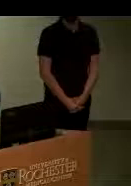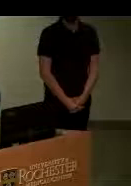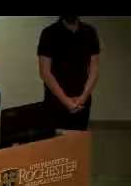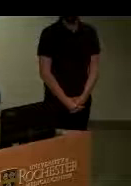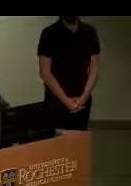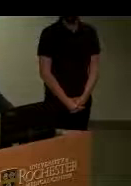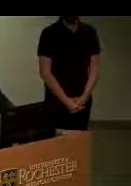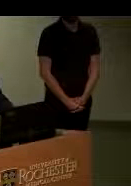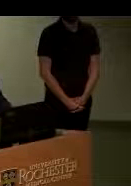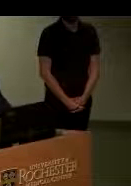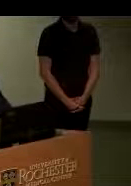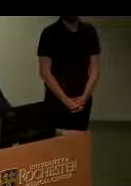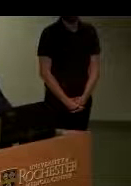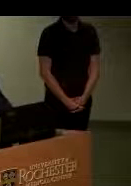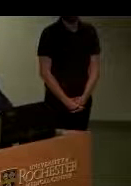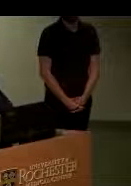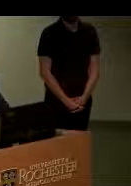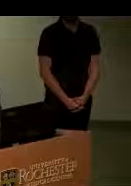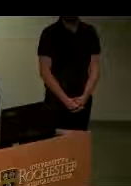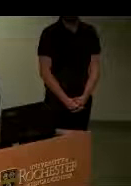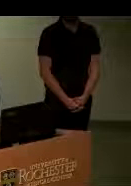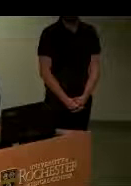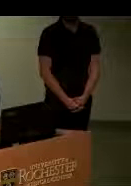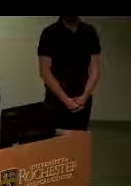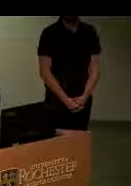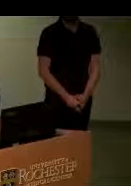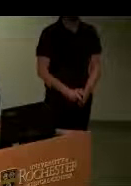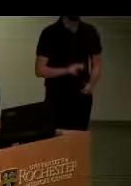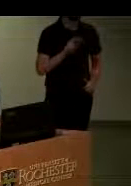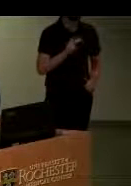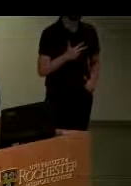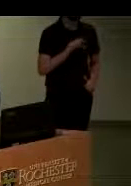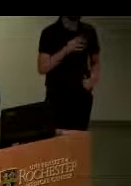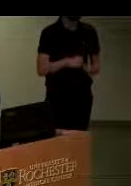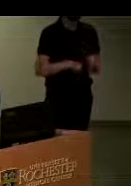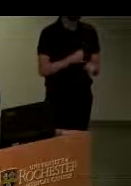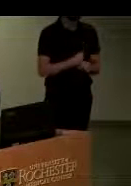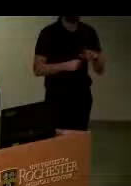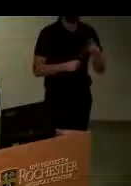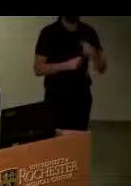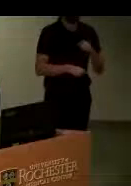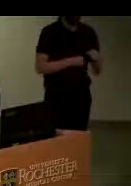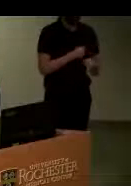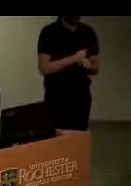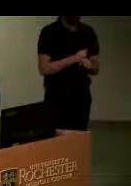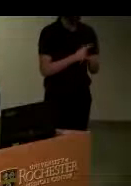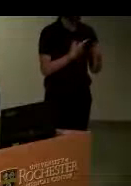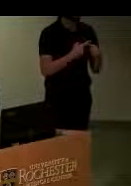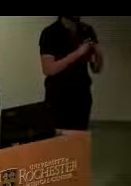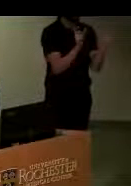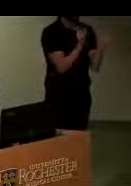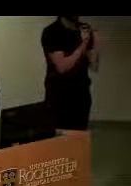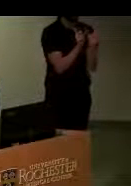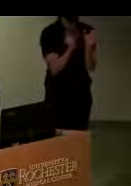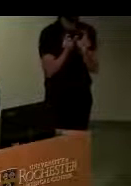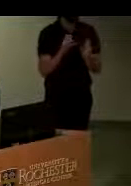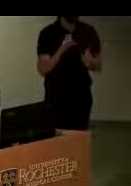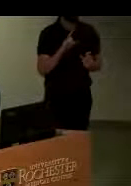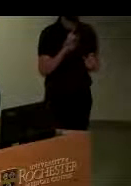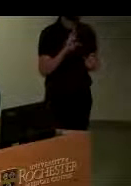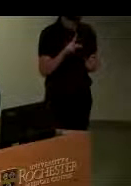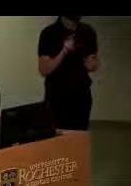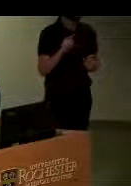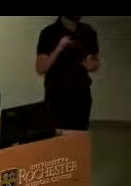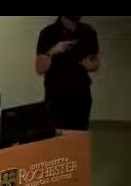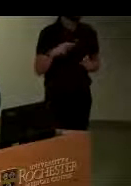So then in the 3rd and 4th year, in the 3rd year, we cluster the clerkships. So they all